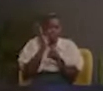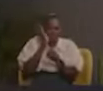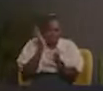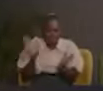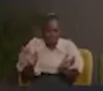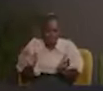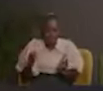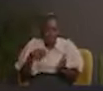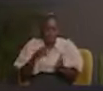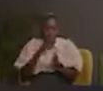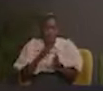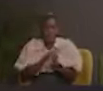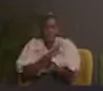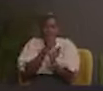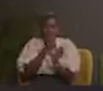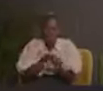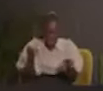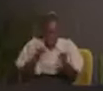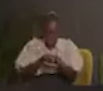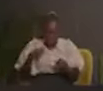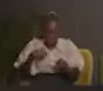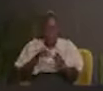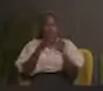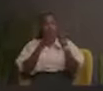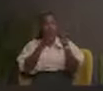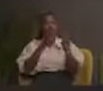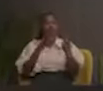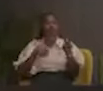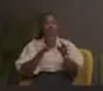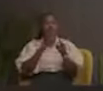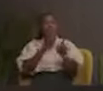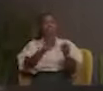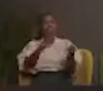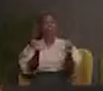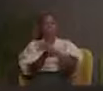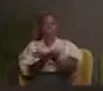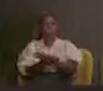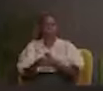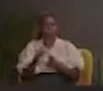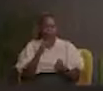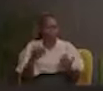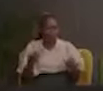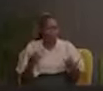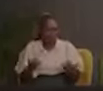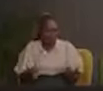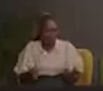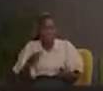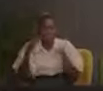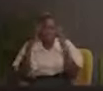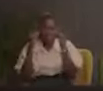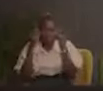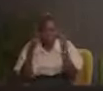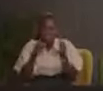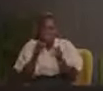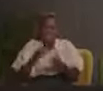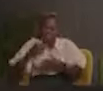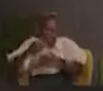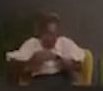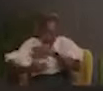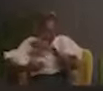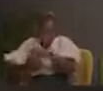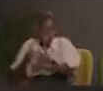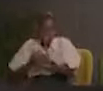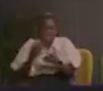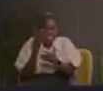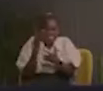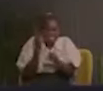evolving. The Bible says, as we behold him, we are changed. It's not instant. The experience is gradual. It takes a while